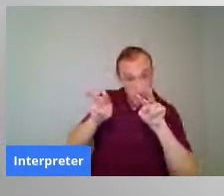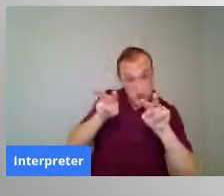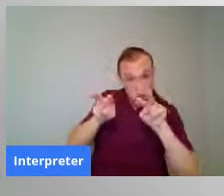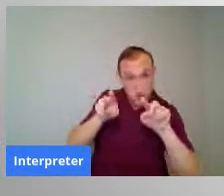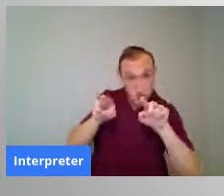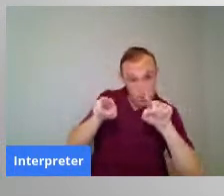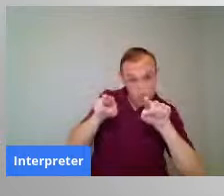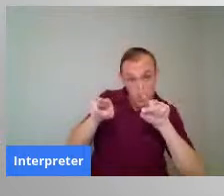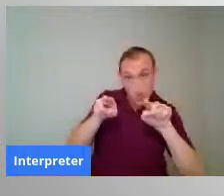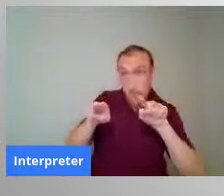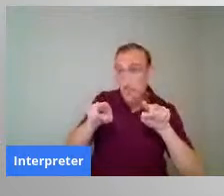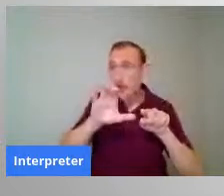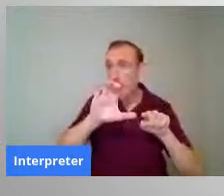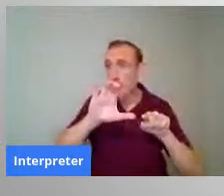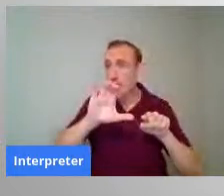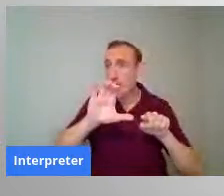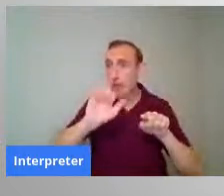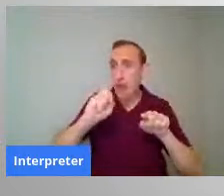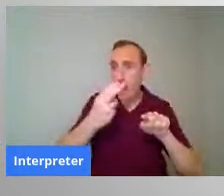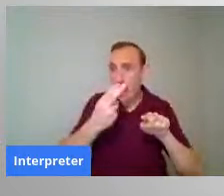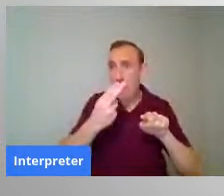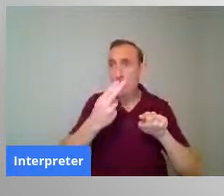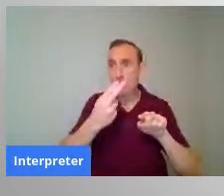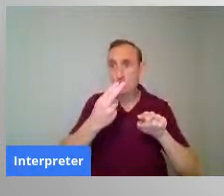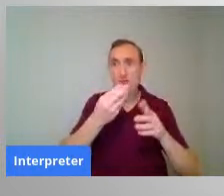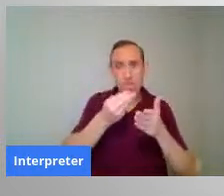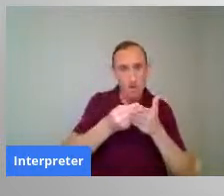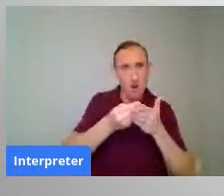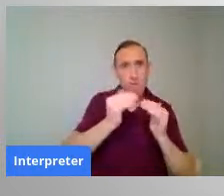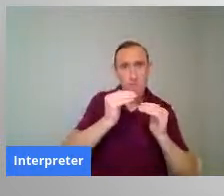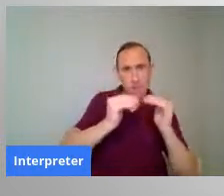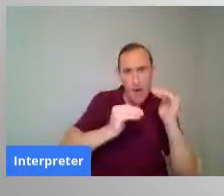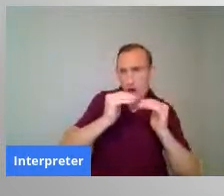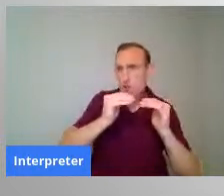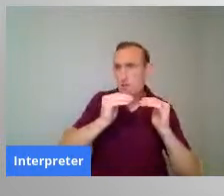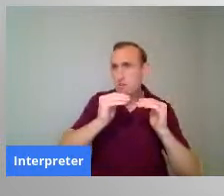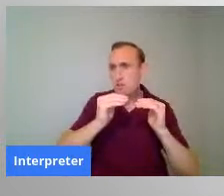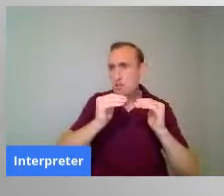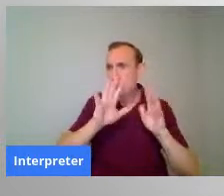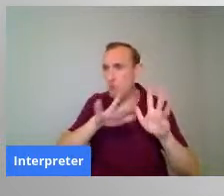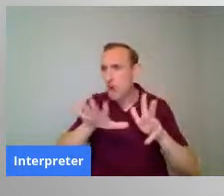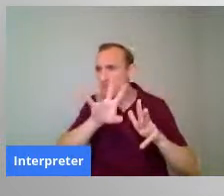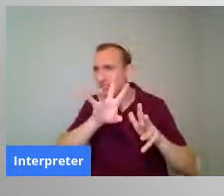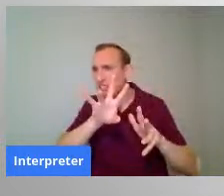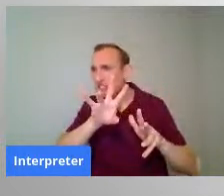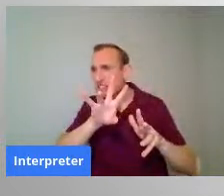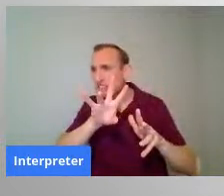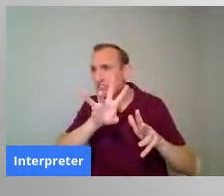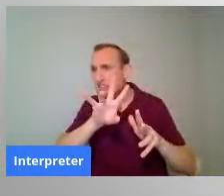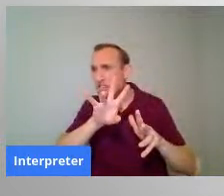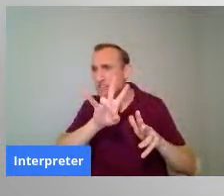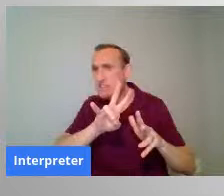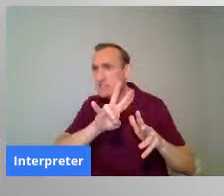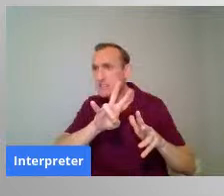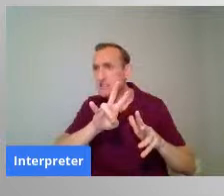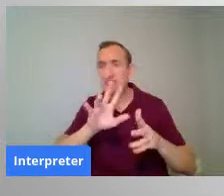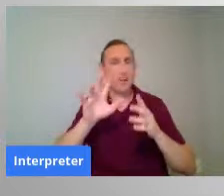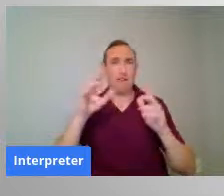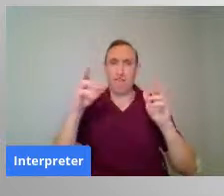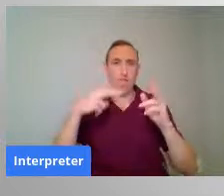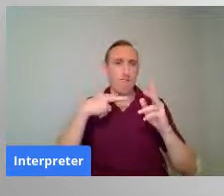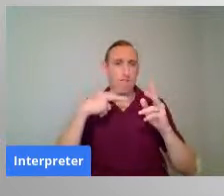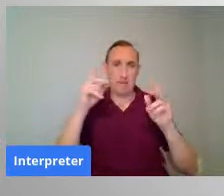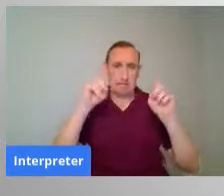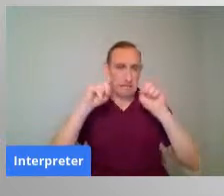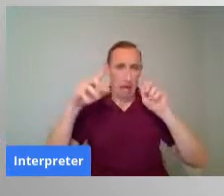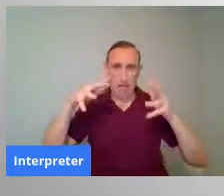and fund balance in our general fund, they're $6 and $7 million above where we're at this point last